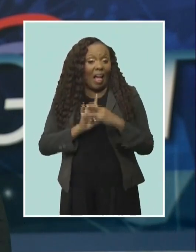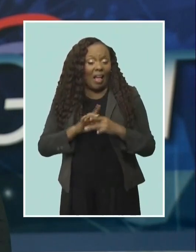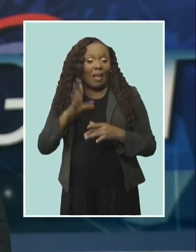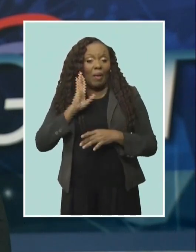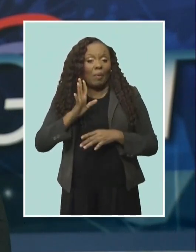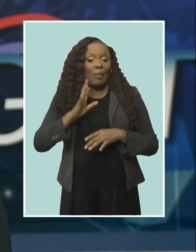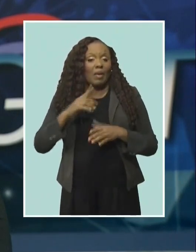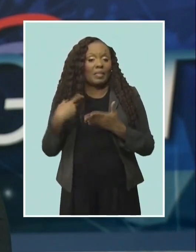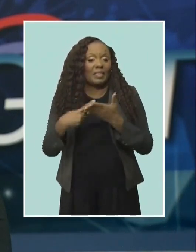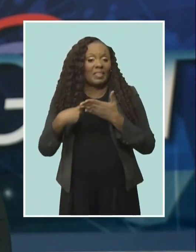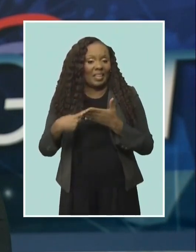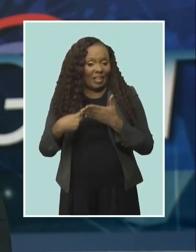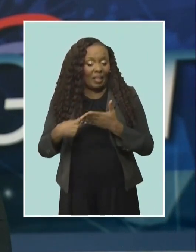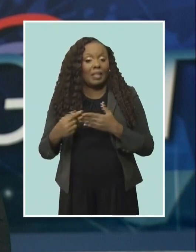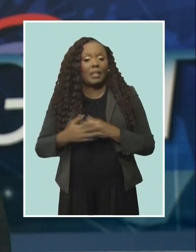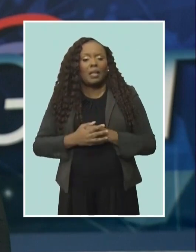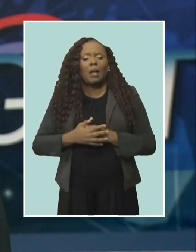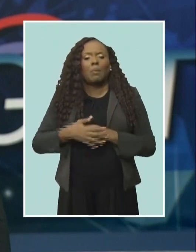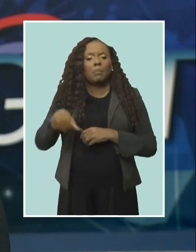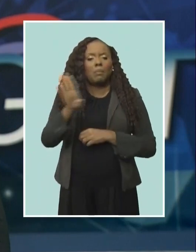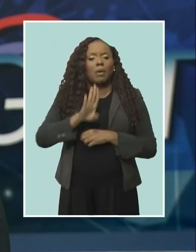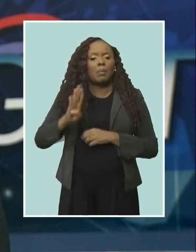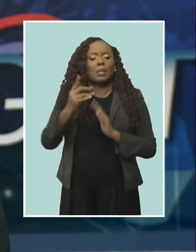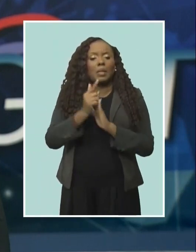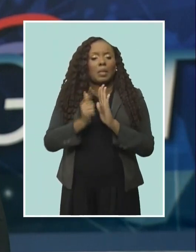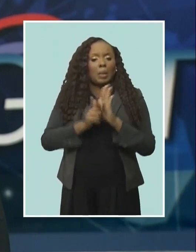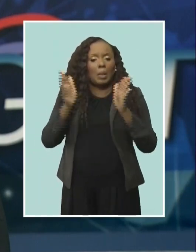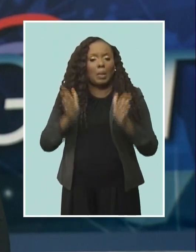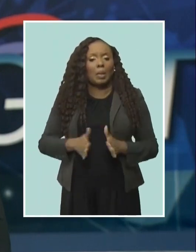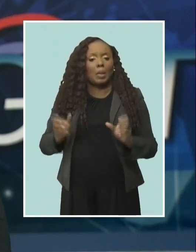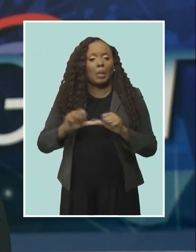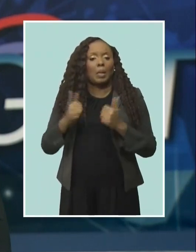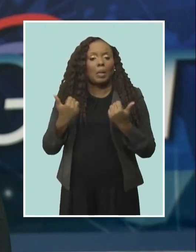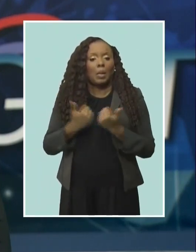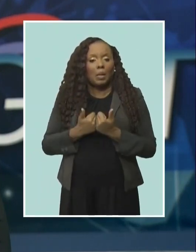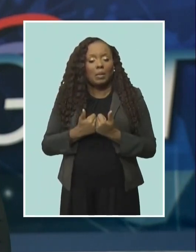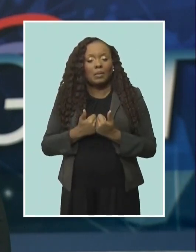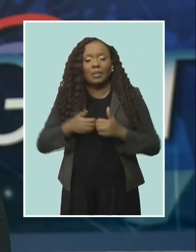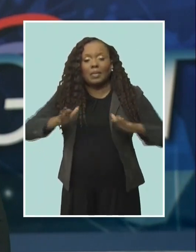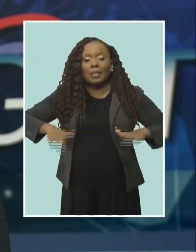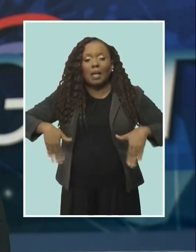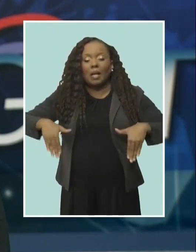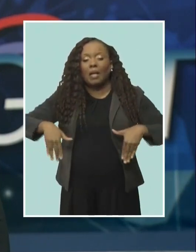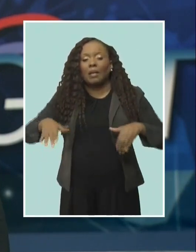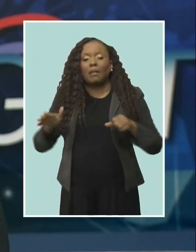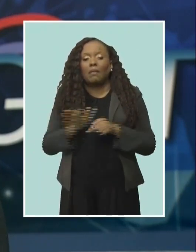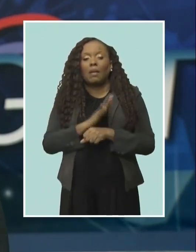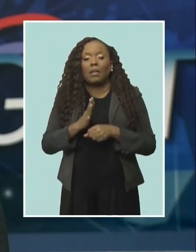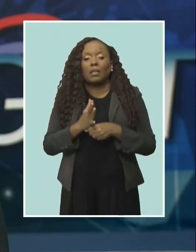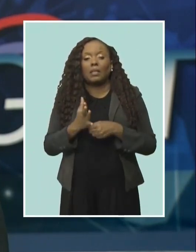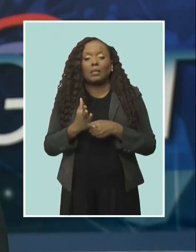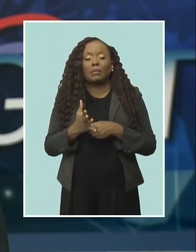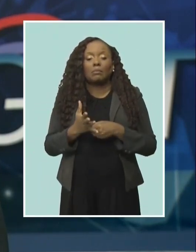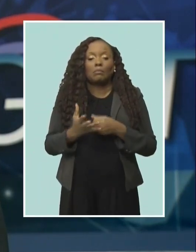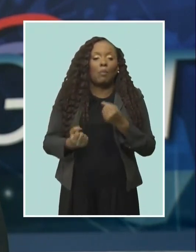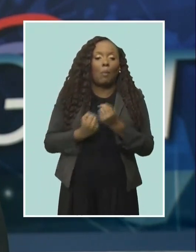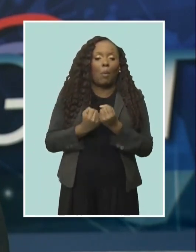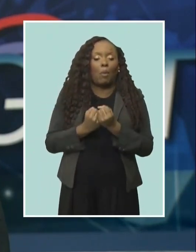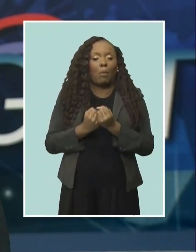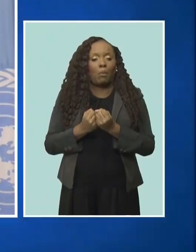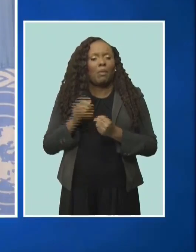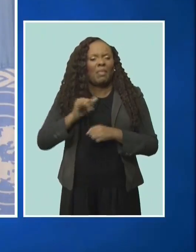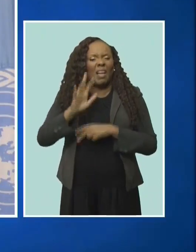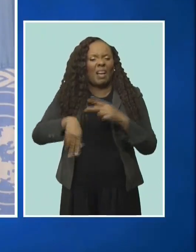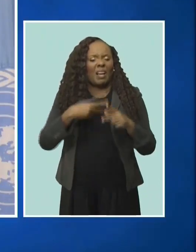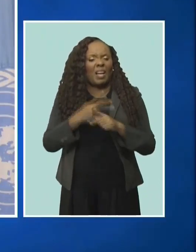at the roundtable, Mr. Marshall says the Barbados Bar Association is yet to buy in to this type of trial.